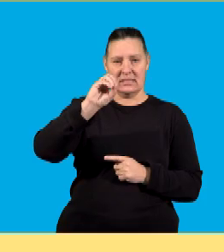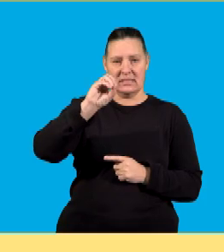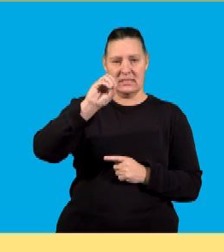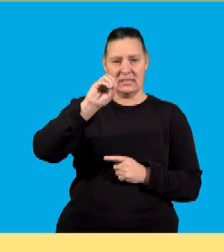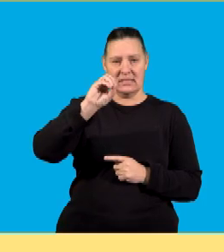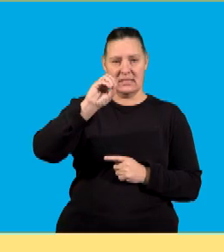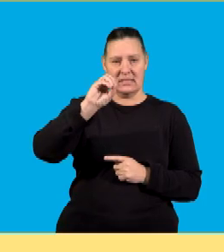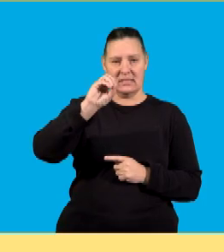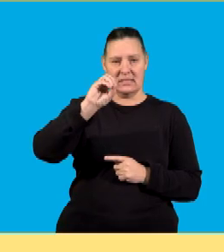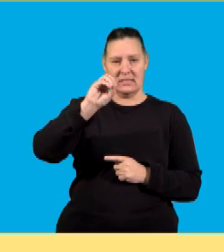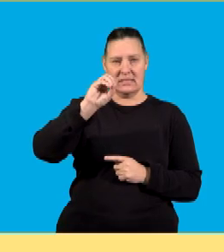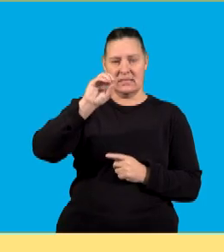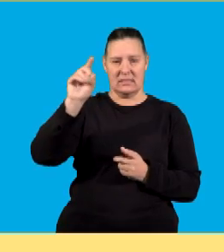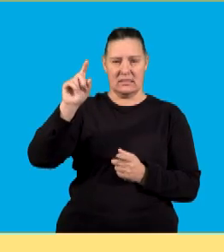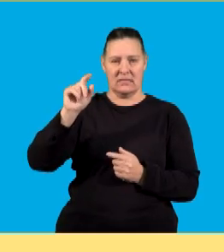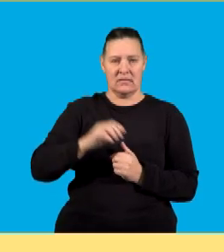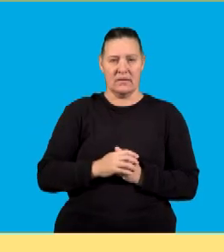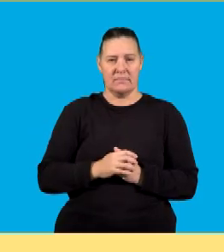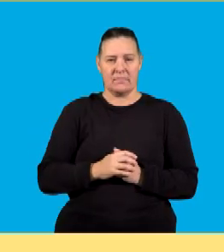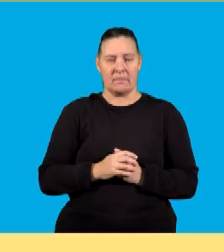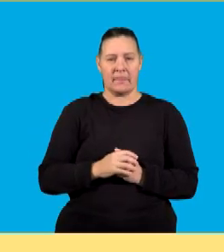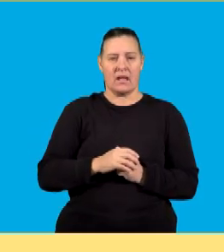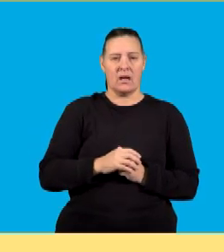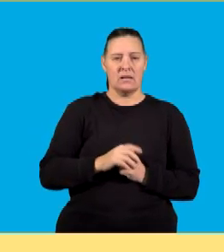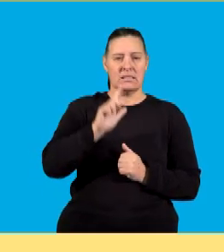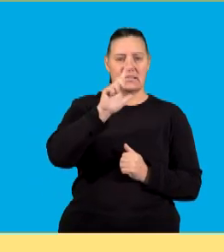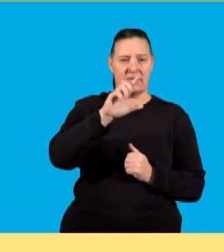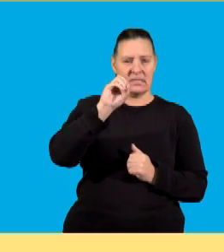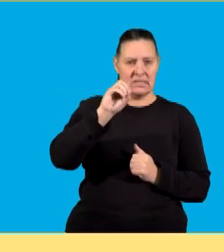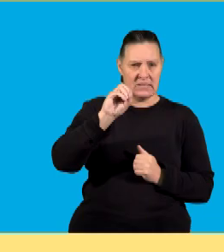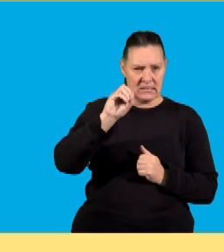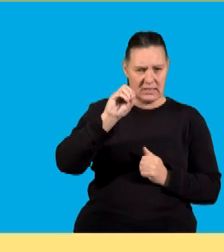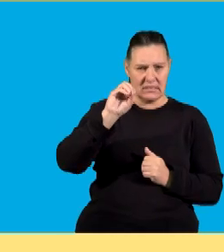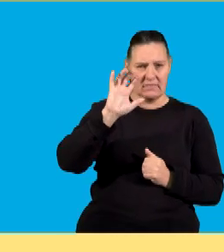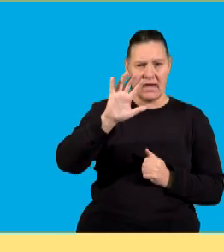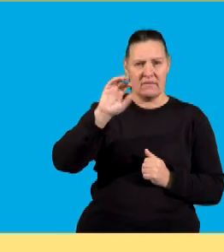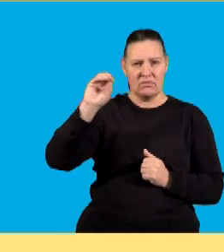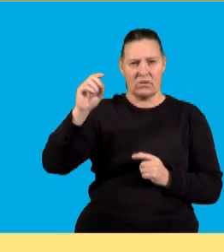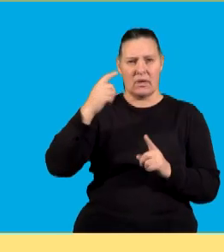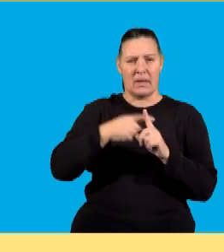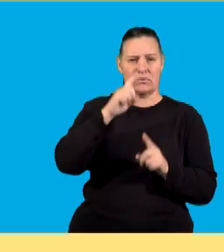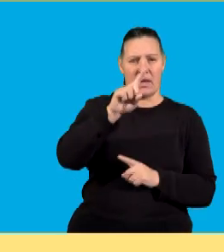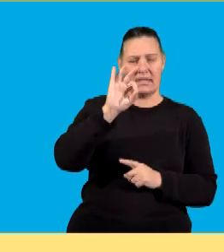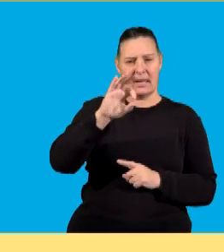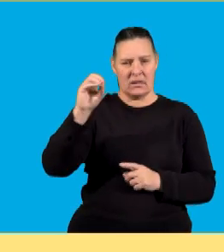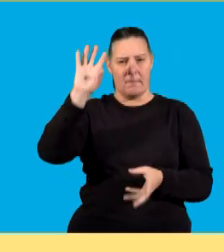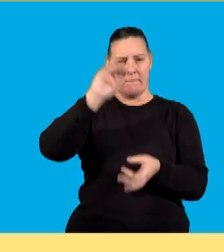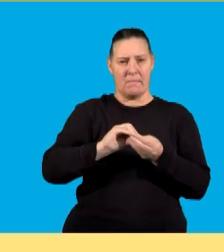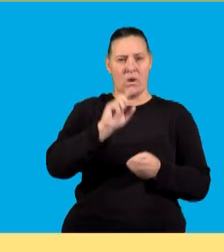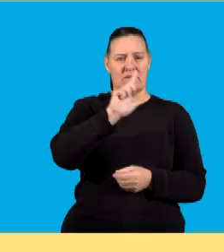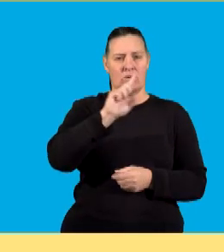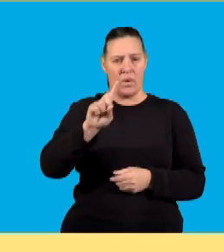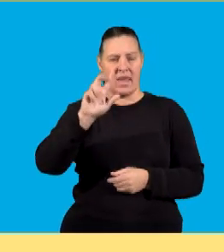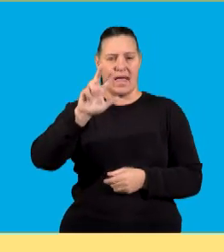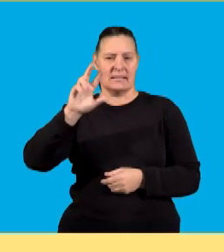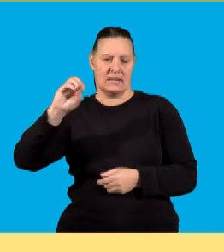plus 1.3, then I have my 71,800. That becomes my total amount that I will take to the statement